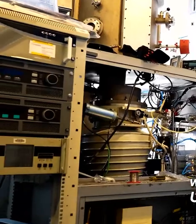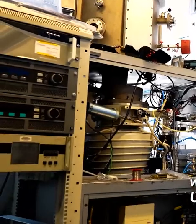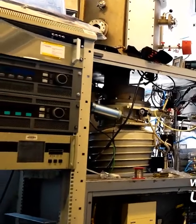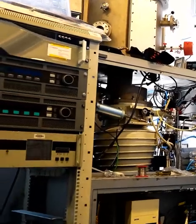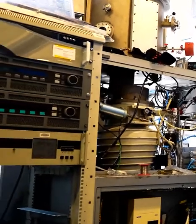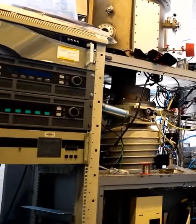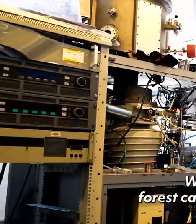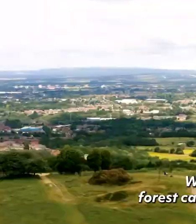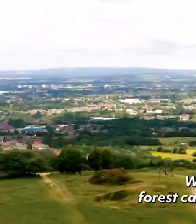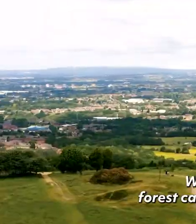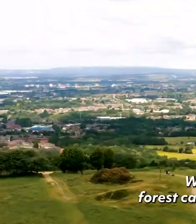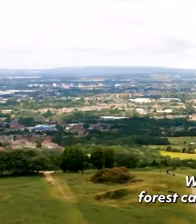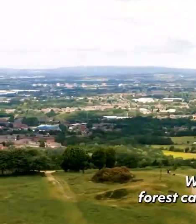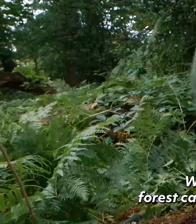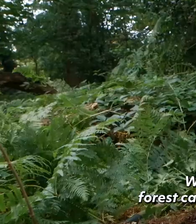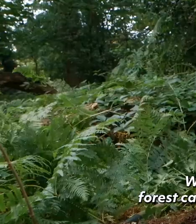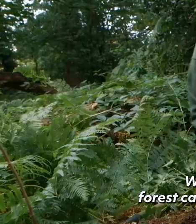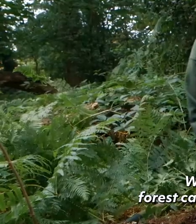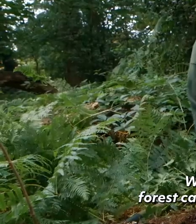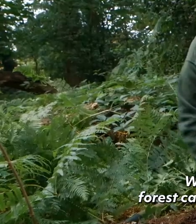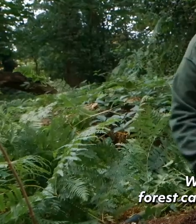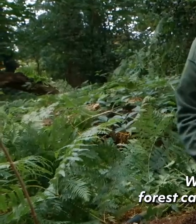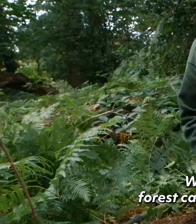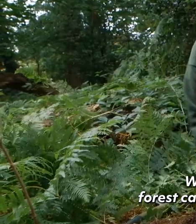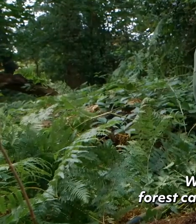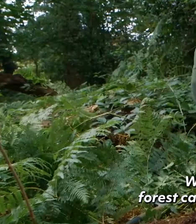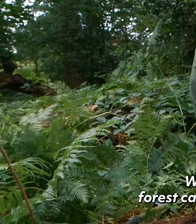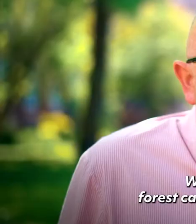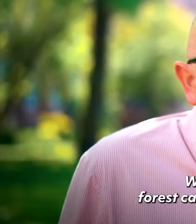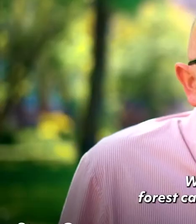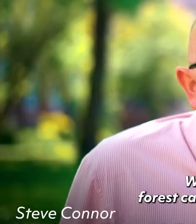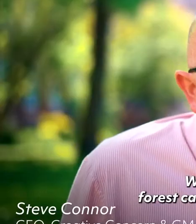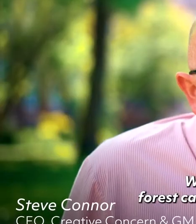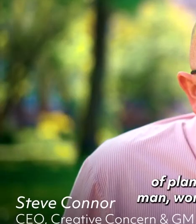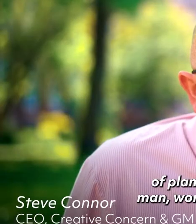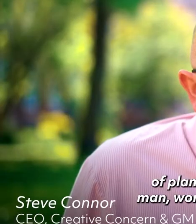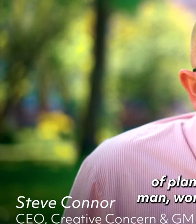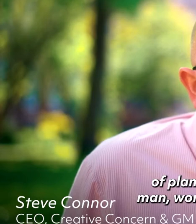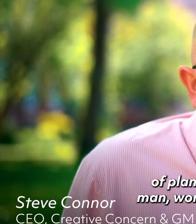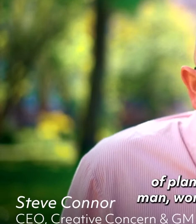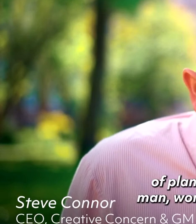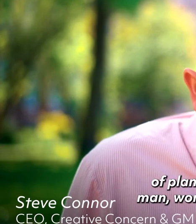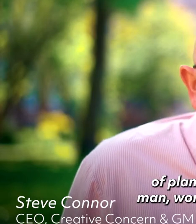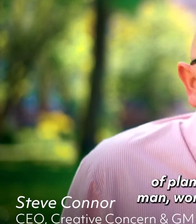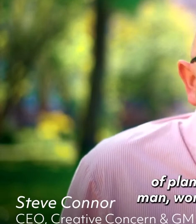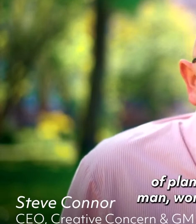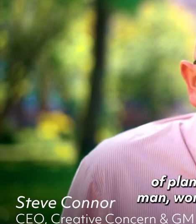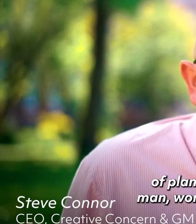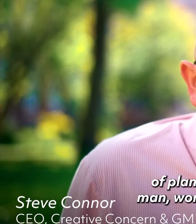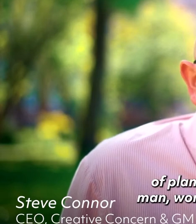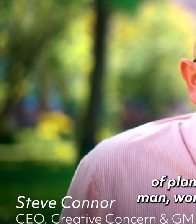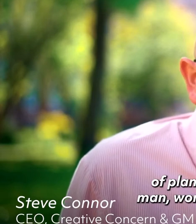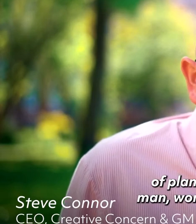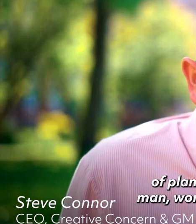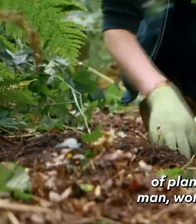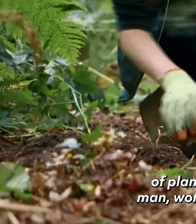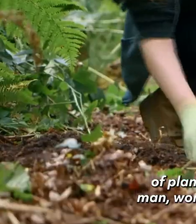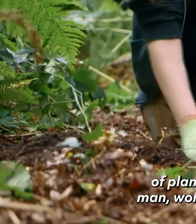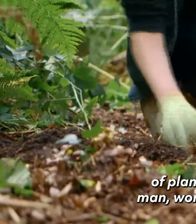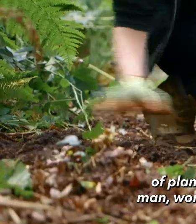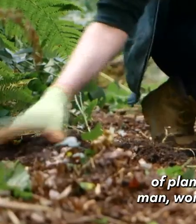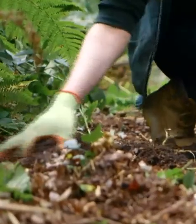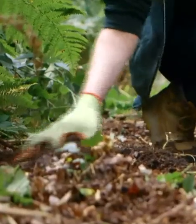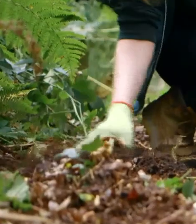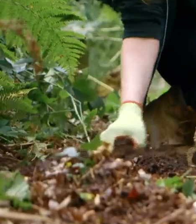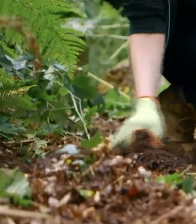zero plans. We've got our community forest called City of Trees, with their aim of planting a tree literally for every man, woman and child in the